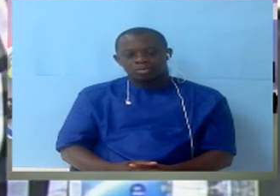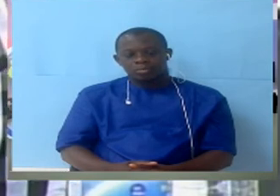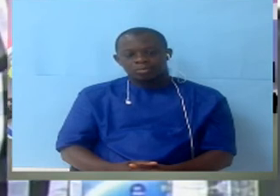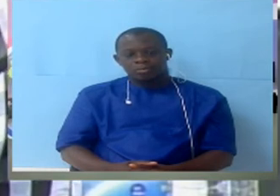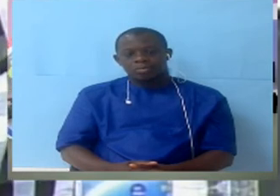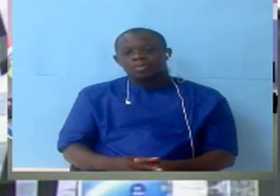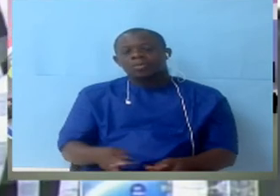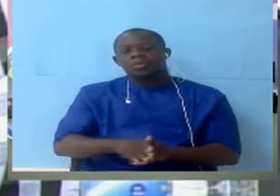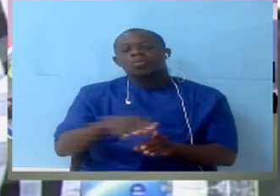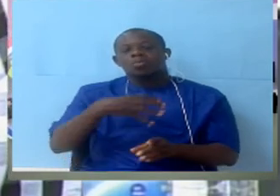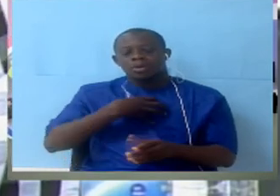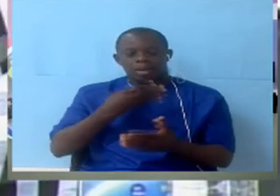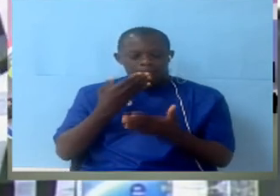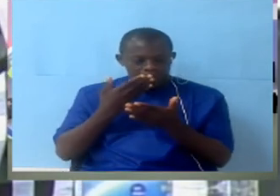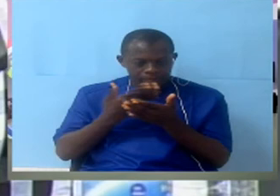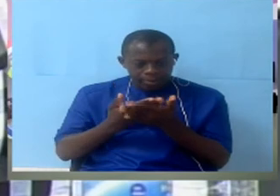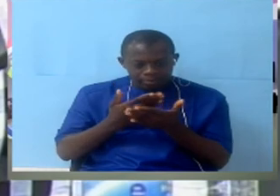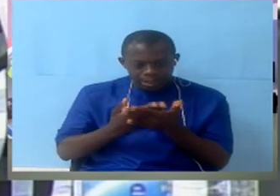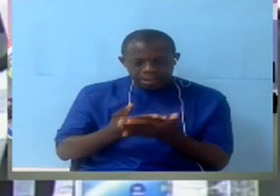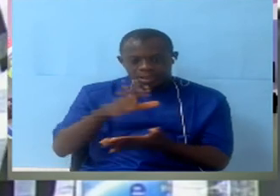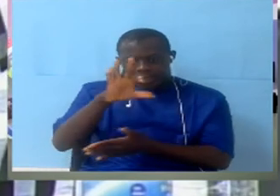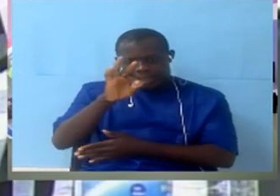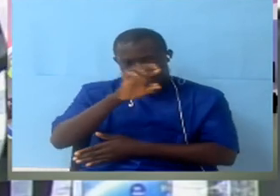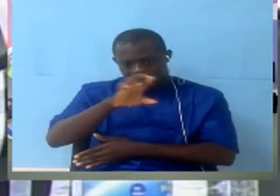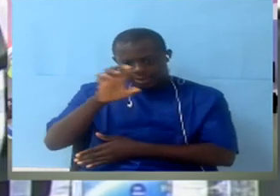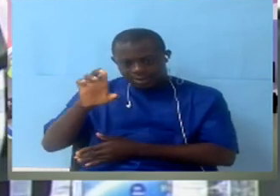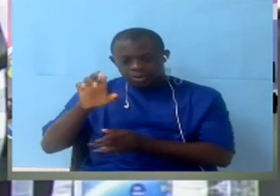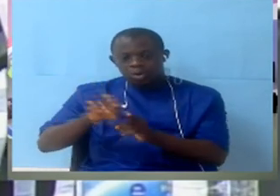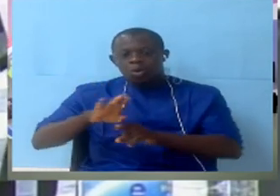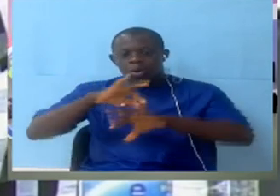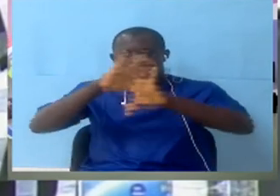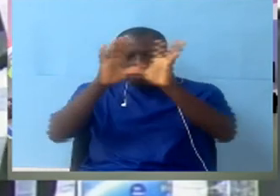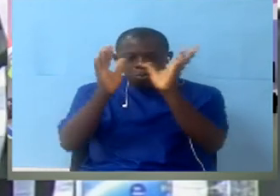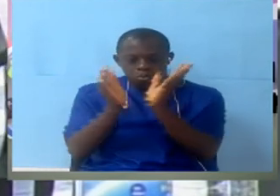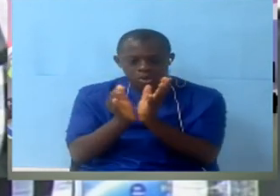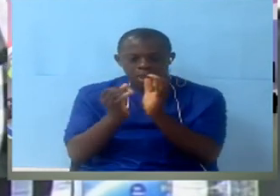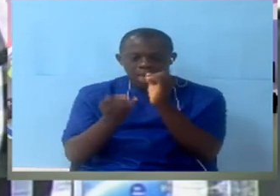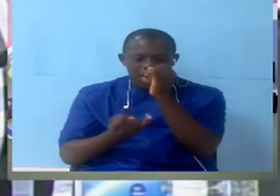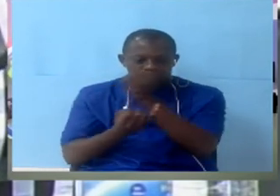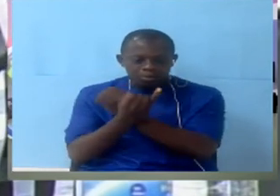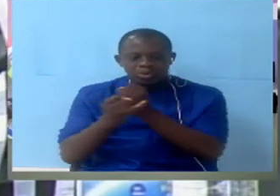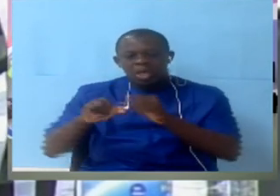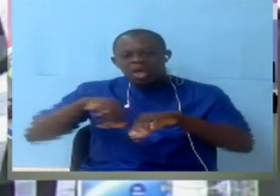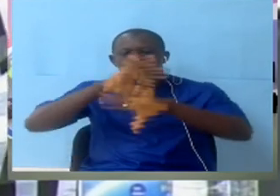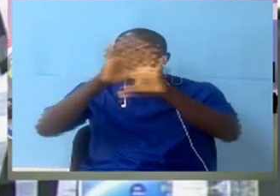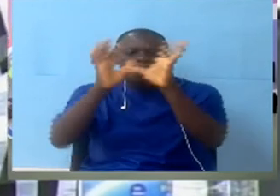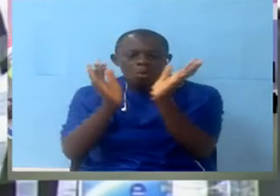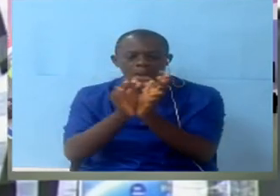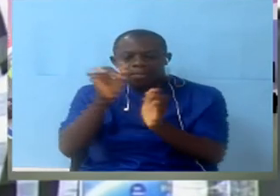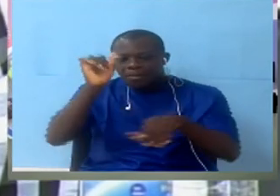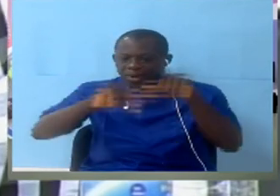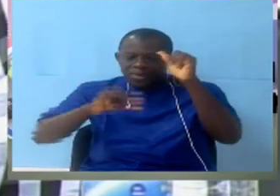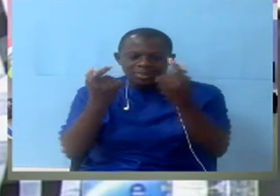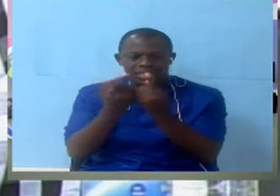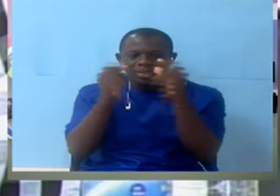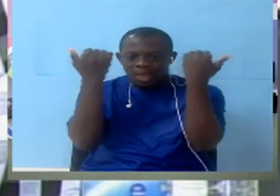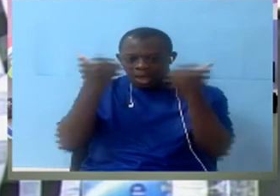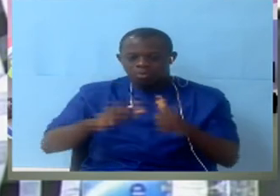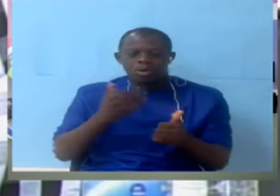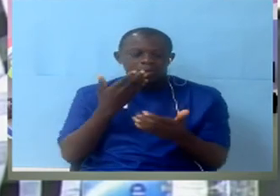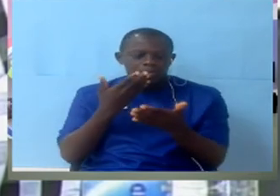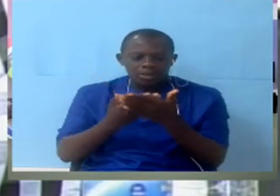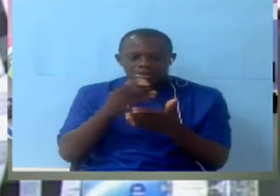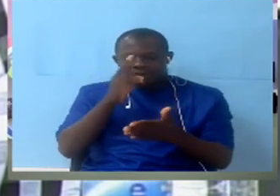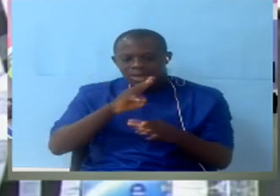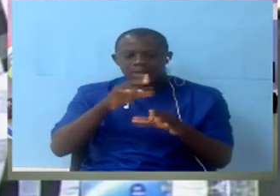ay betia. My appeal to the TRRC is that all the abuses and all the bad things that happened, let them sort it out and